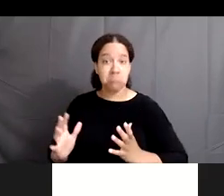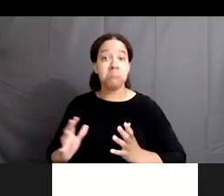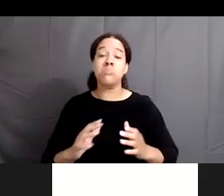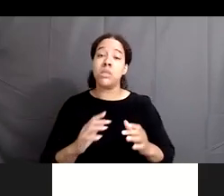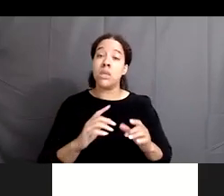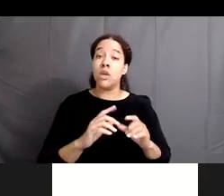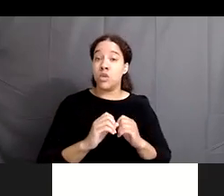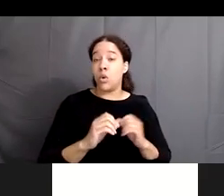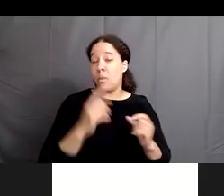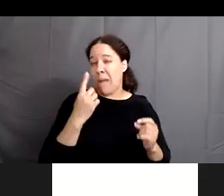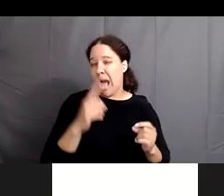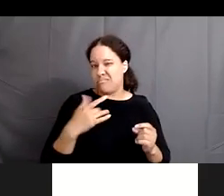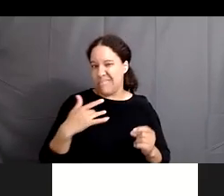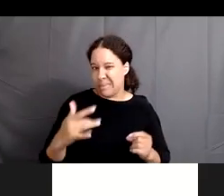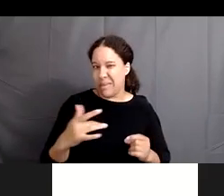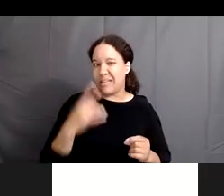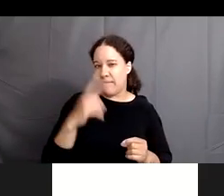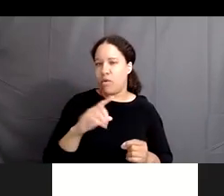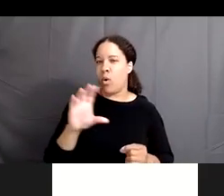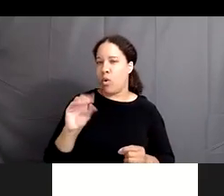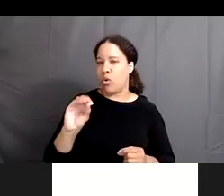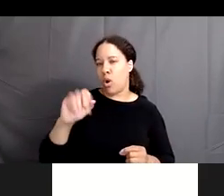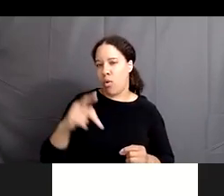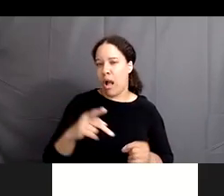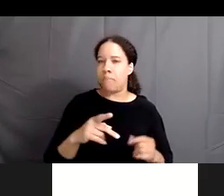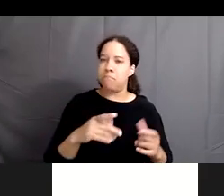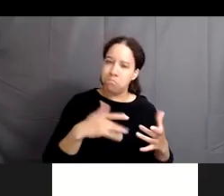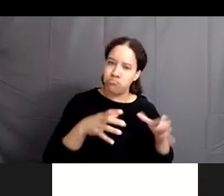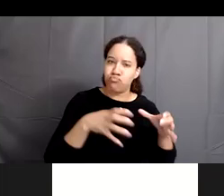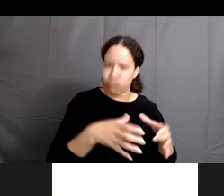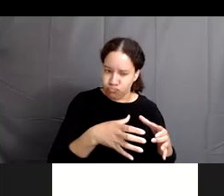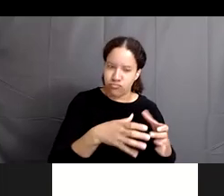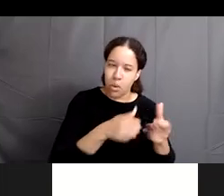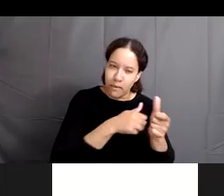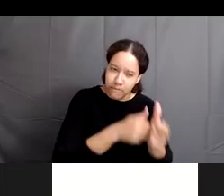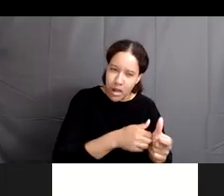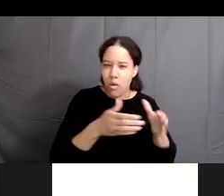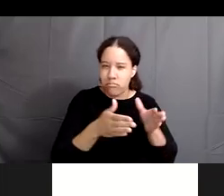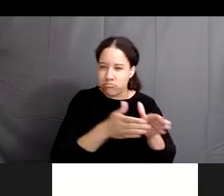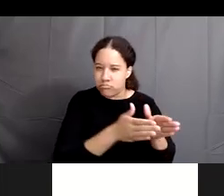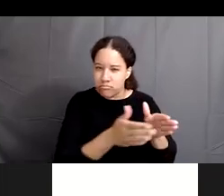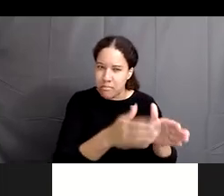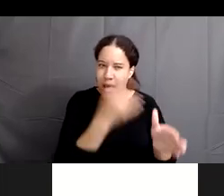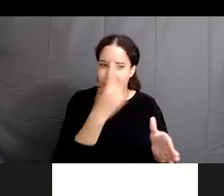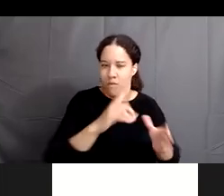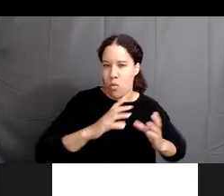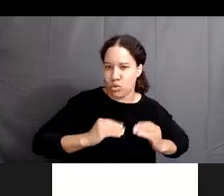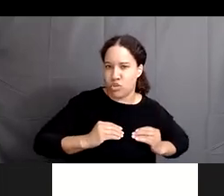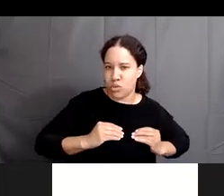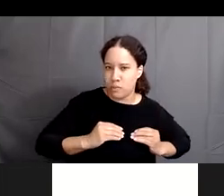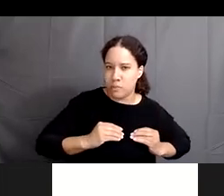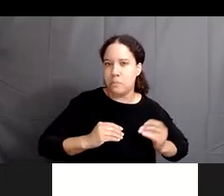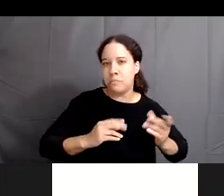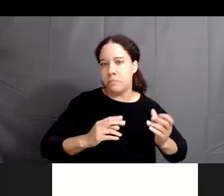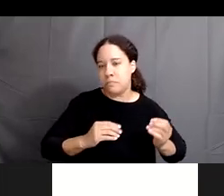really will have a pathway to ownership, meaning that there is a kind of by design, you